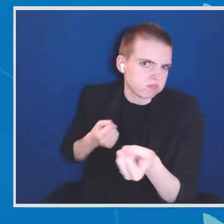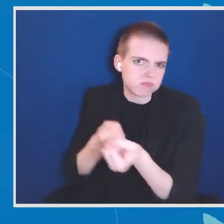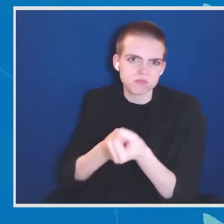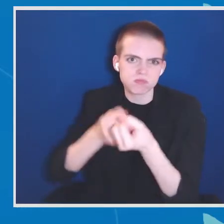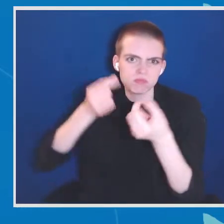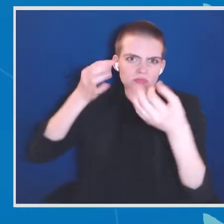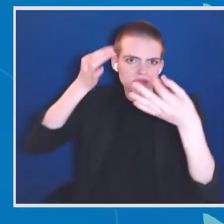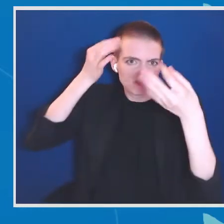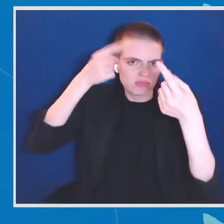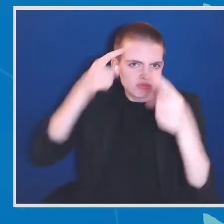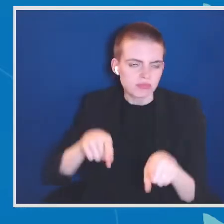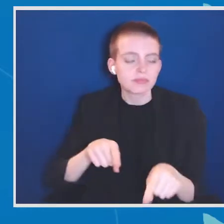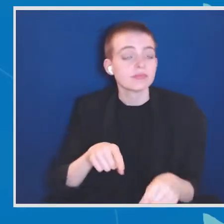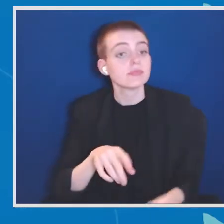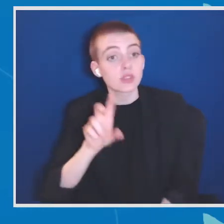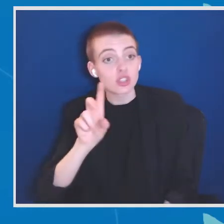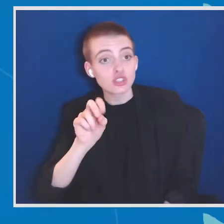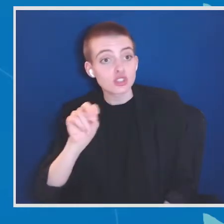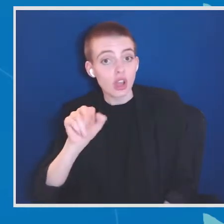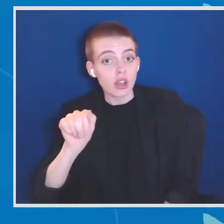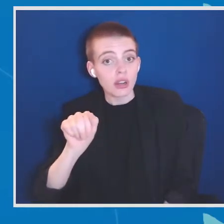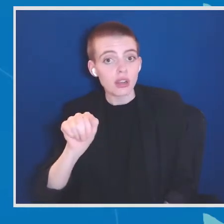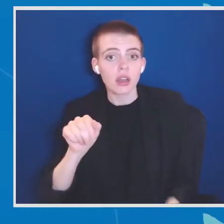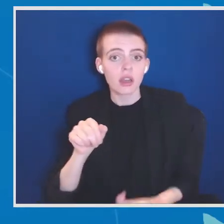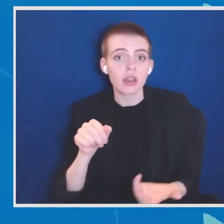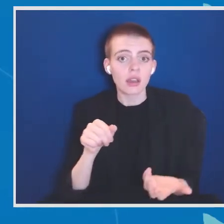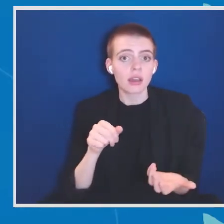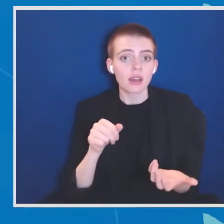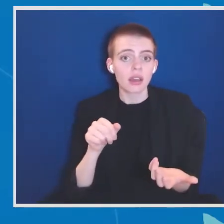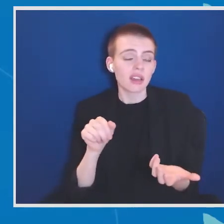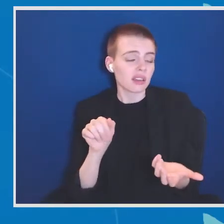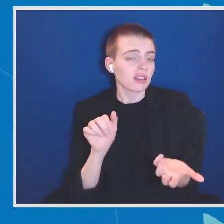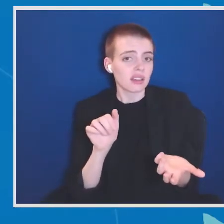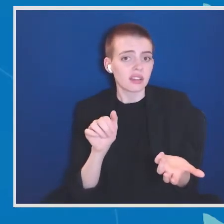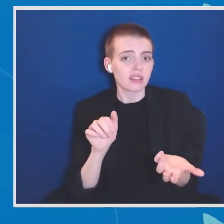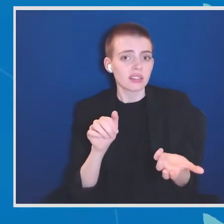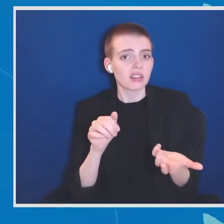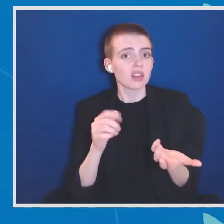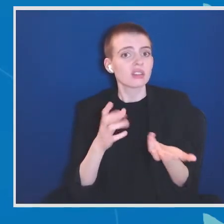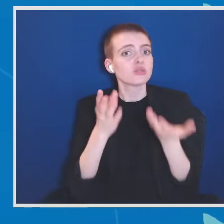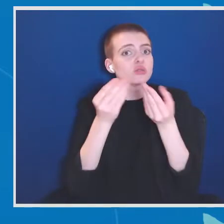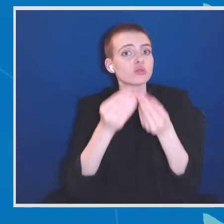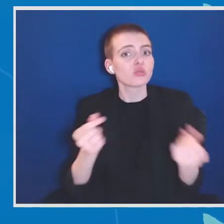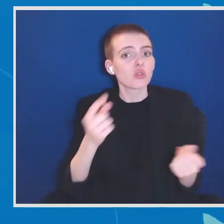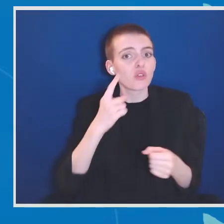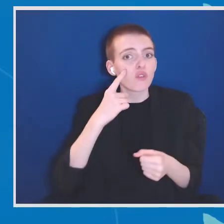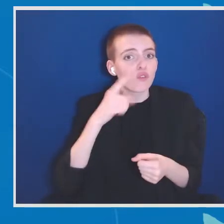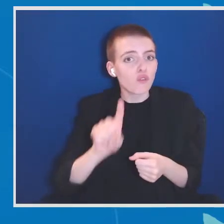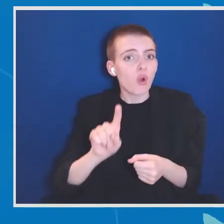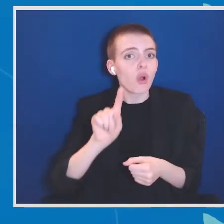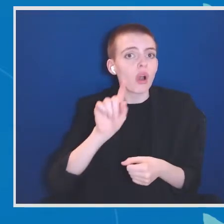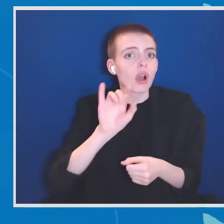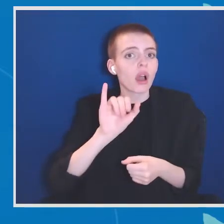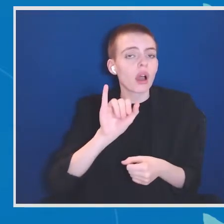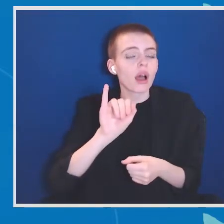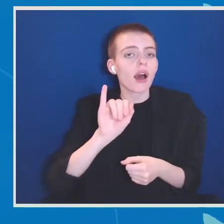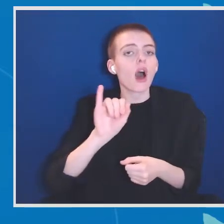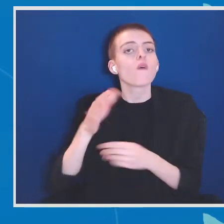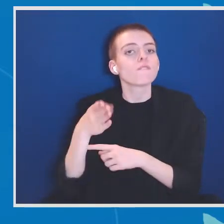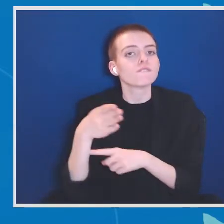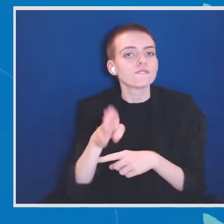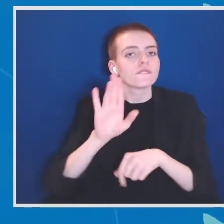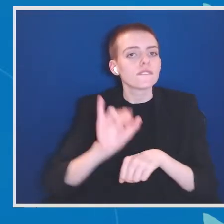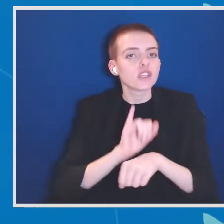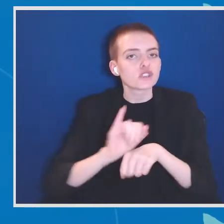Donna? I would like, I said, a resolution for the harmful fishery subsidies. I would like also to